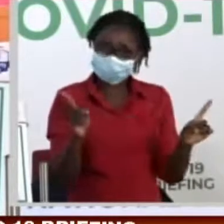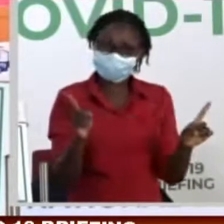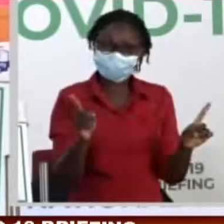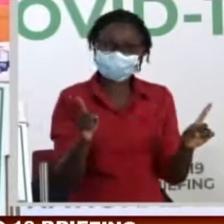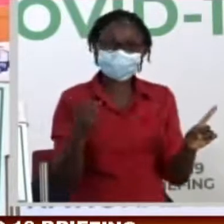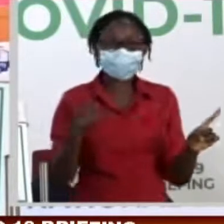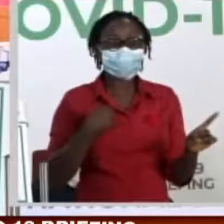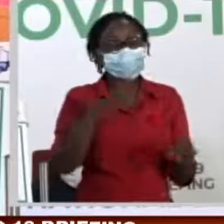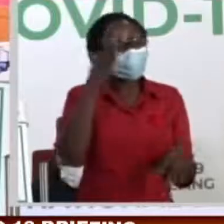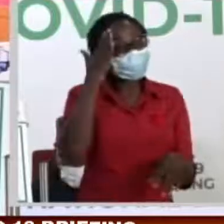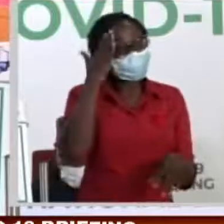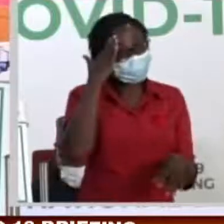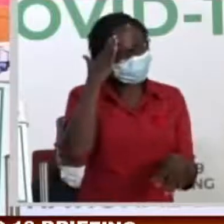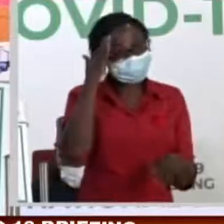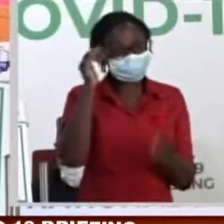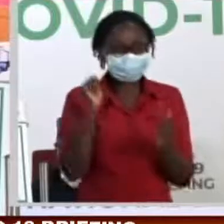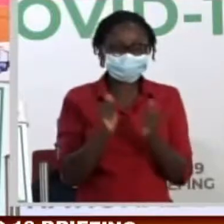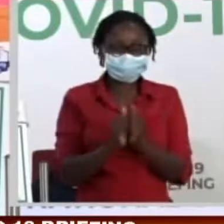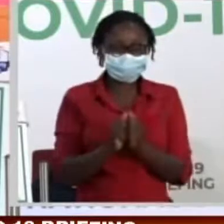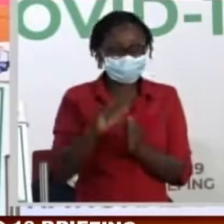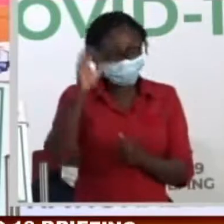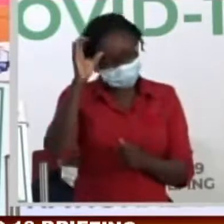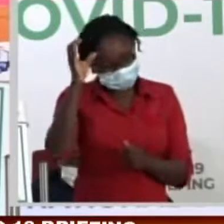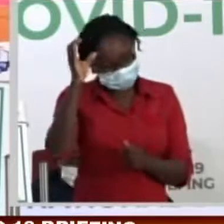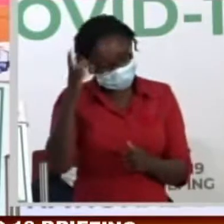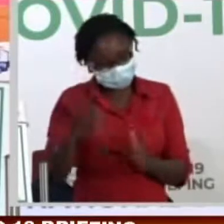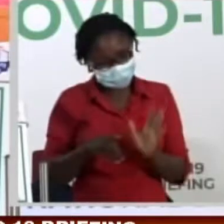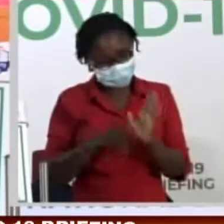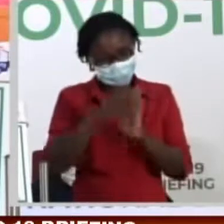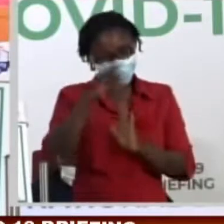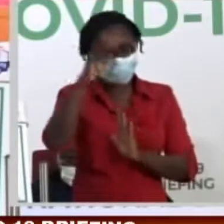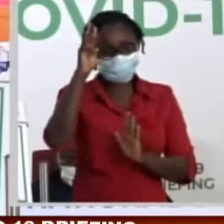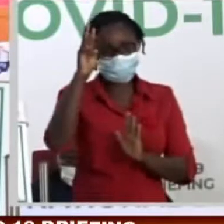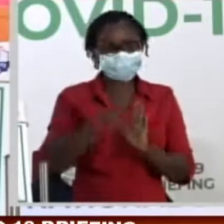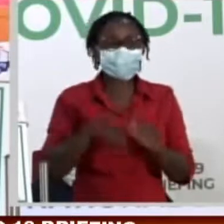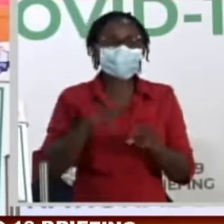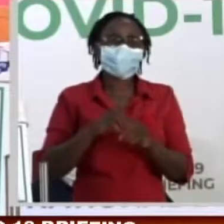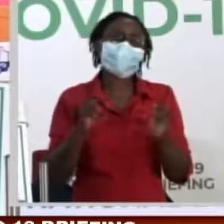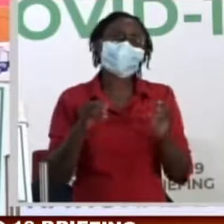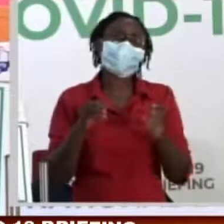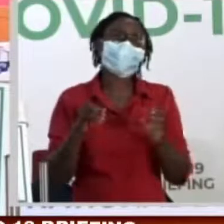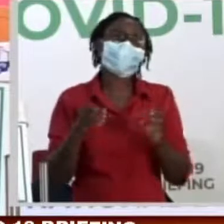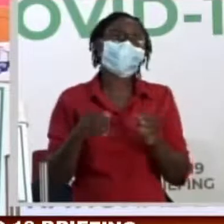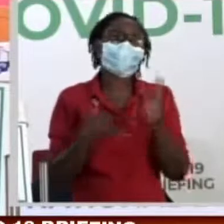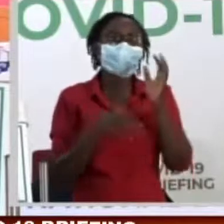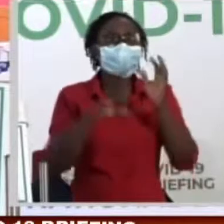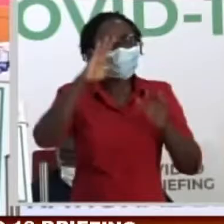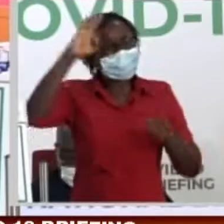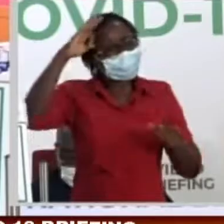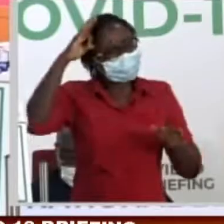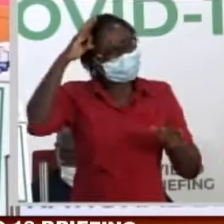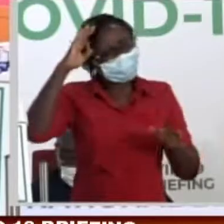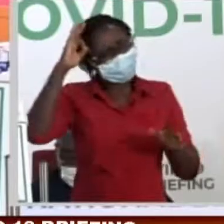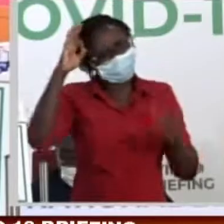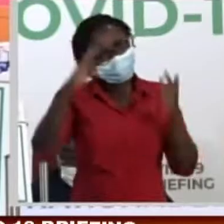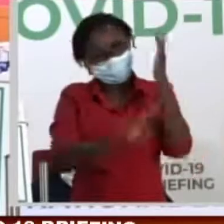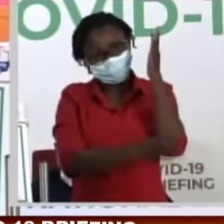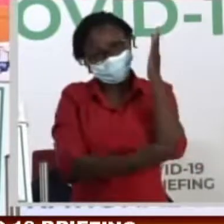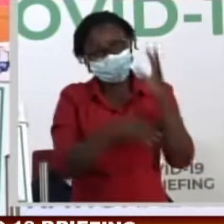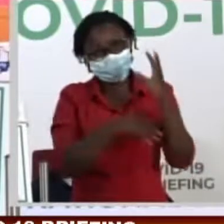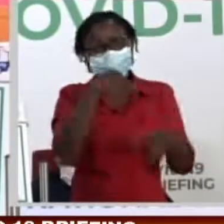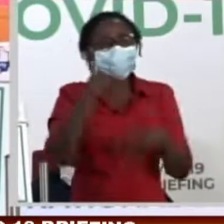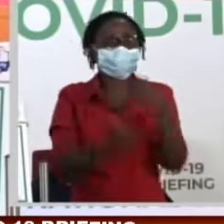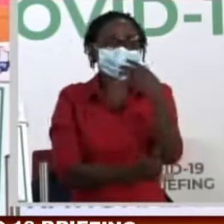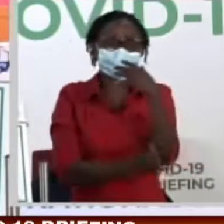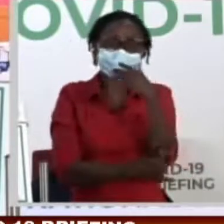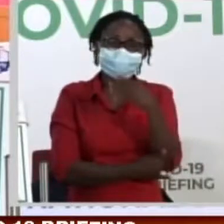we note with concern the development in many overseas countries, the development of sharp